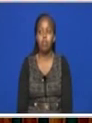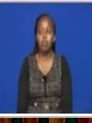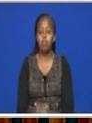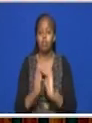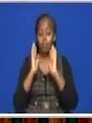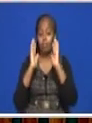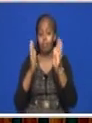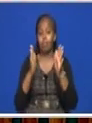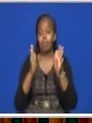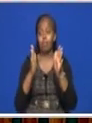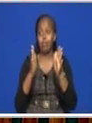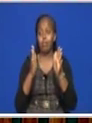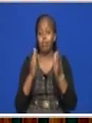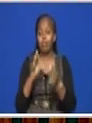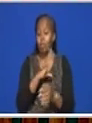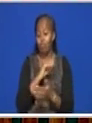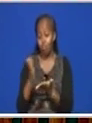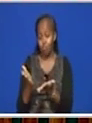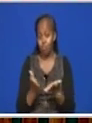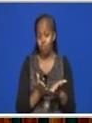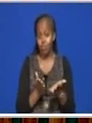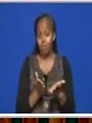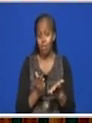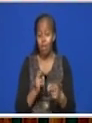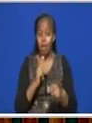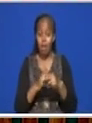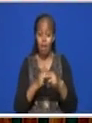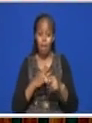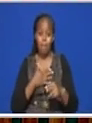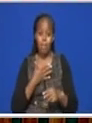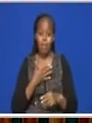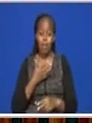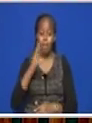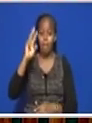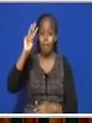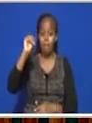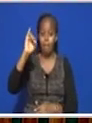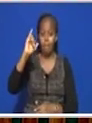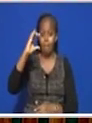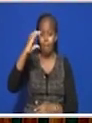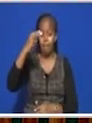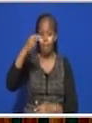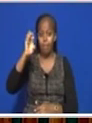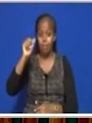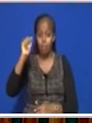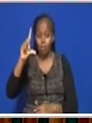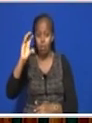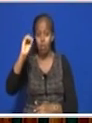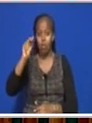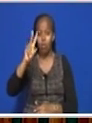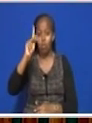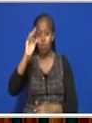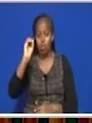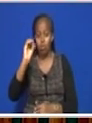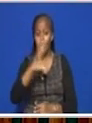Hello and welcome. My name is Teacher Michael Oko, and today we're going